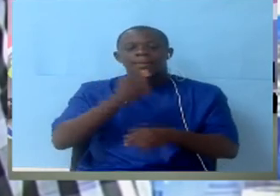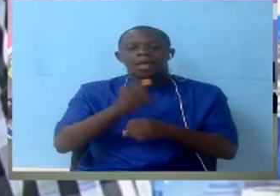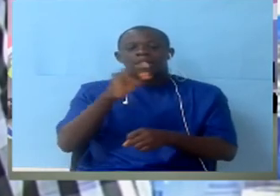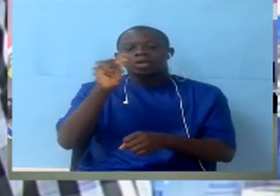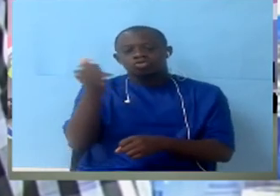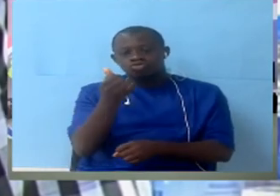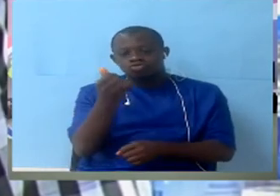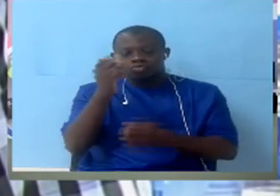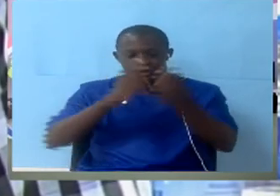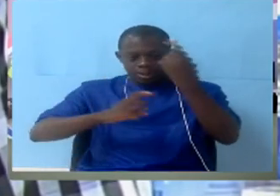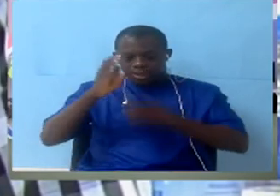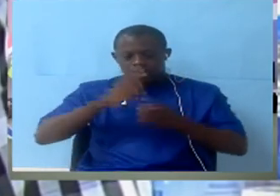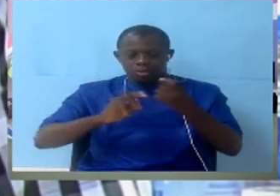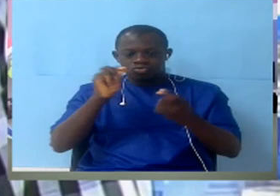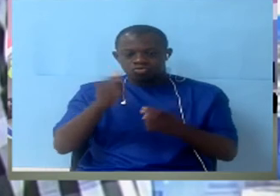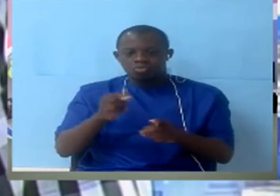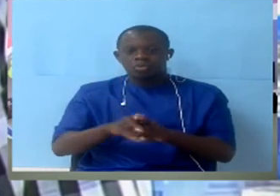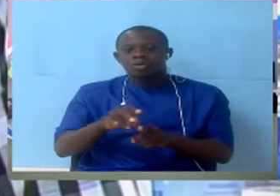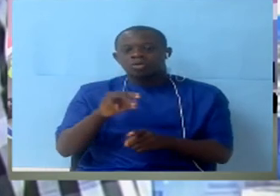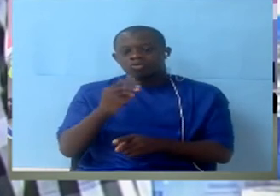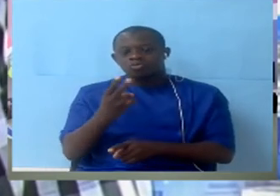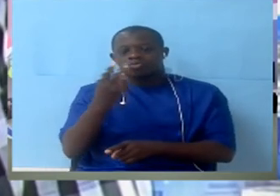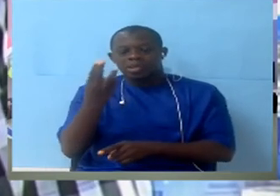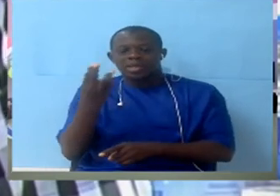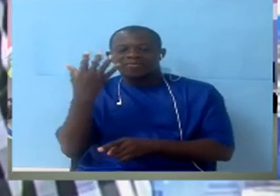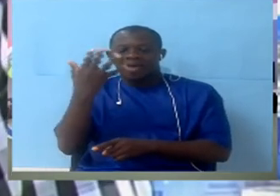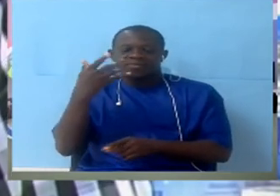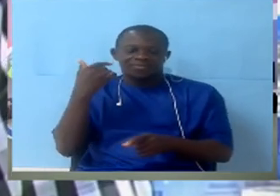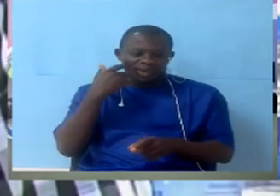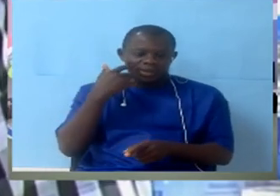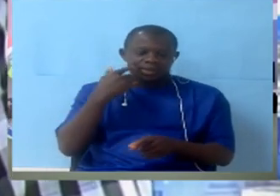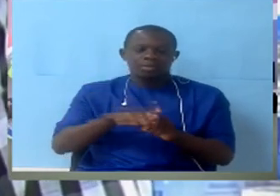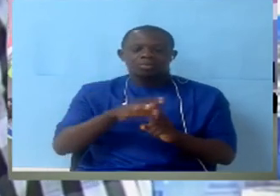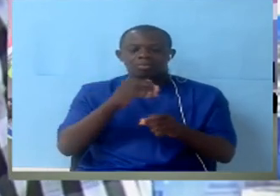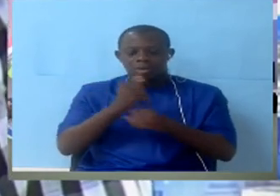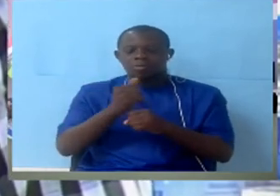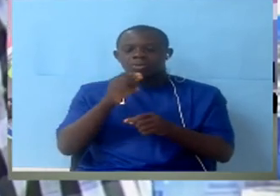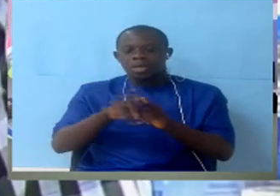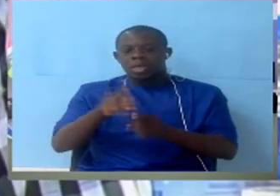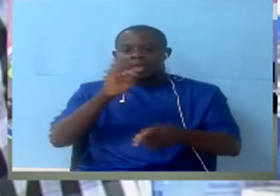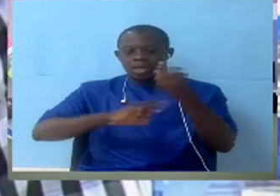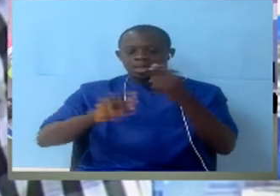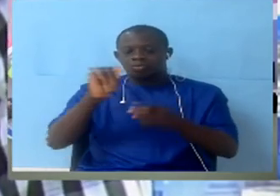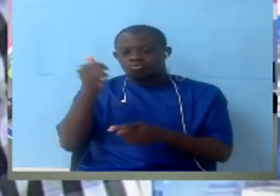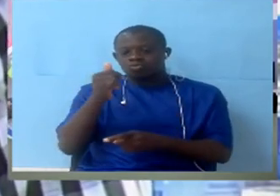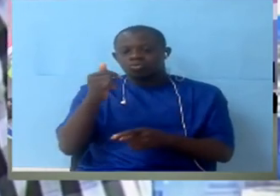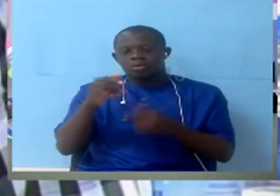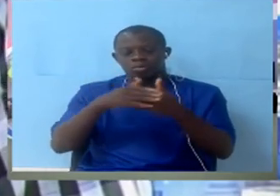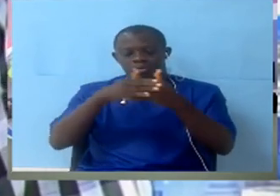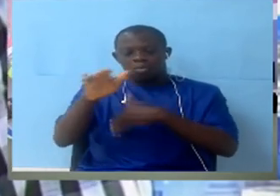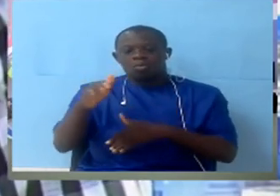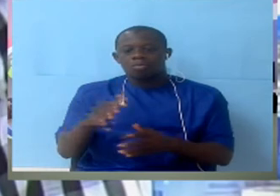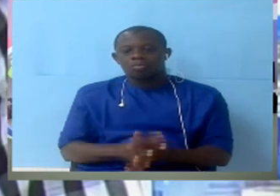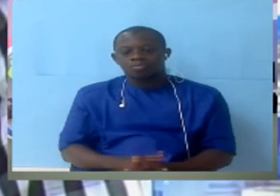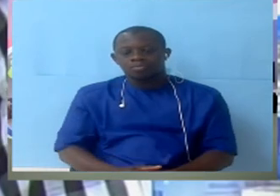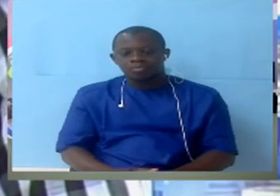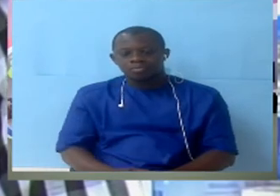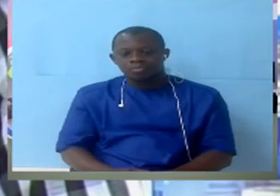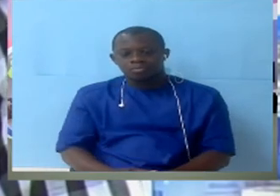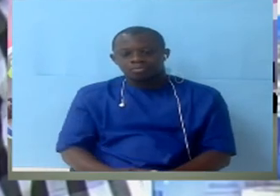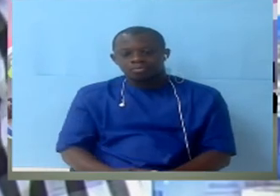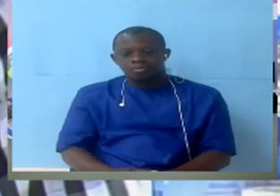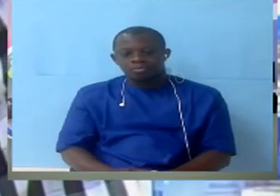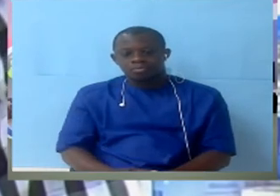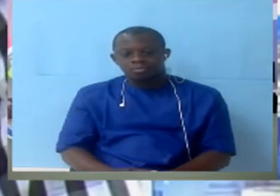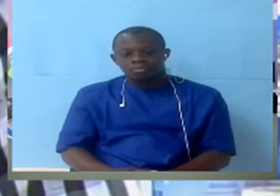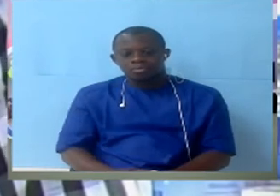that the gun is with you 3 to 5 days. Amaina katambi ngam o time amaina katambi loku wala ma renew because ni na tambi loku ma renew be ni ka kido ma